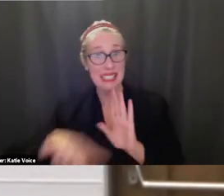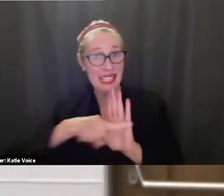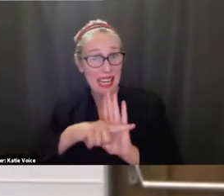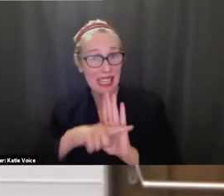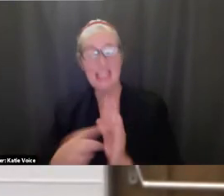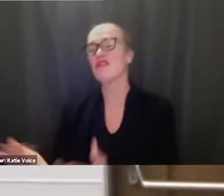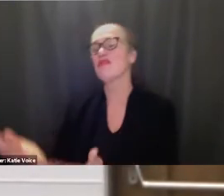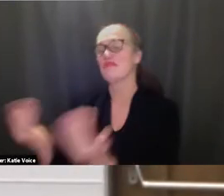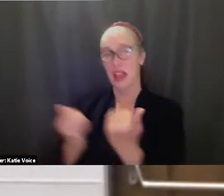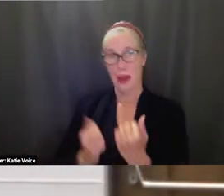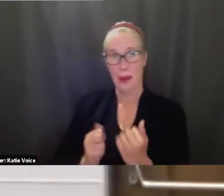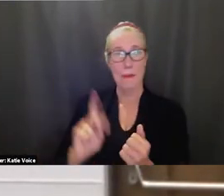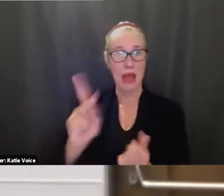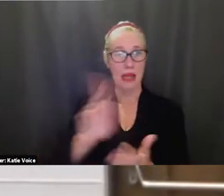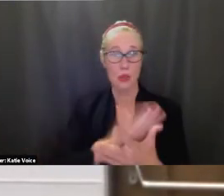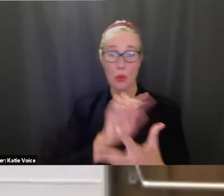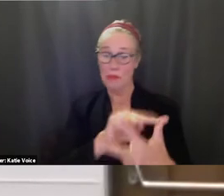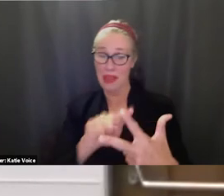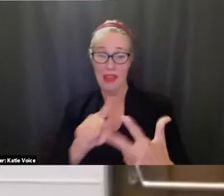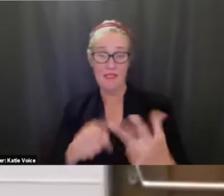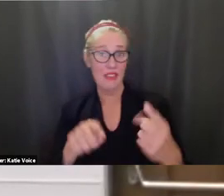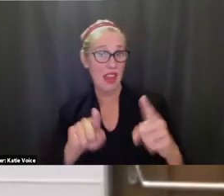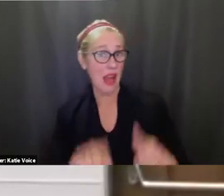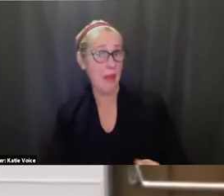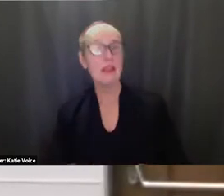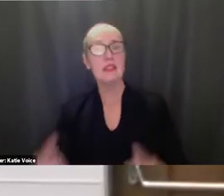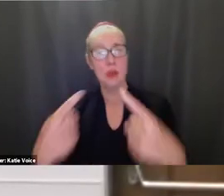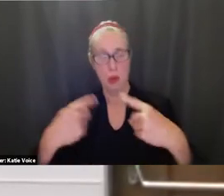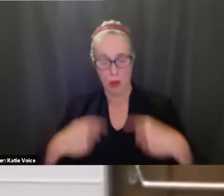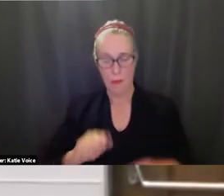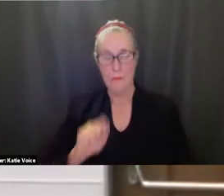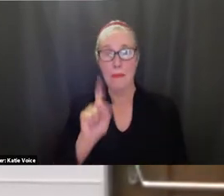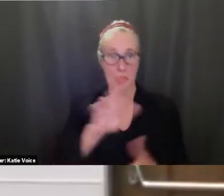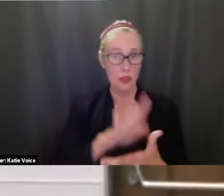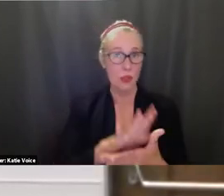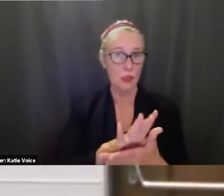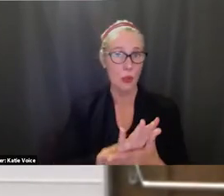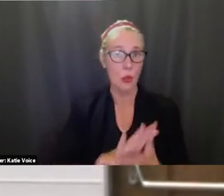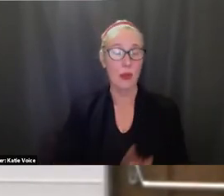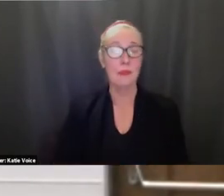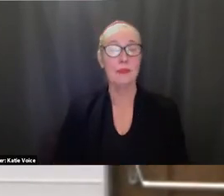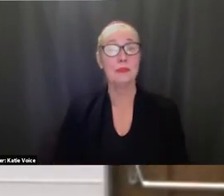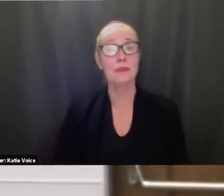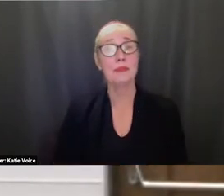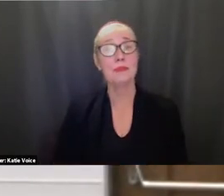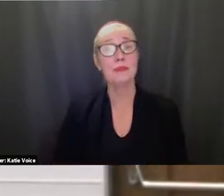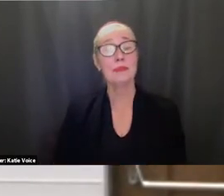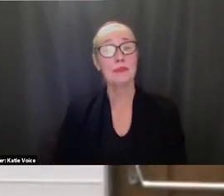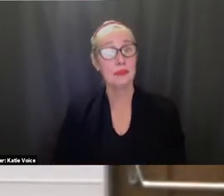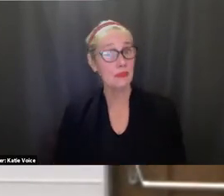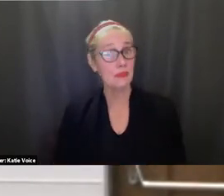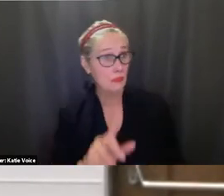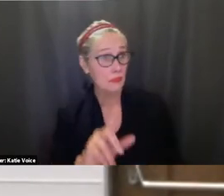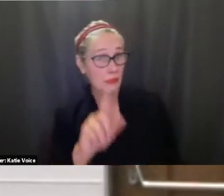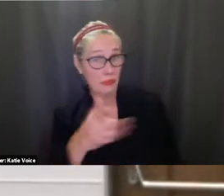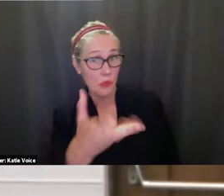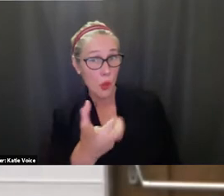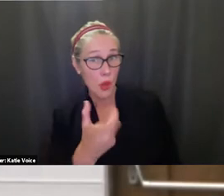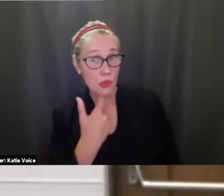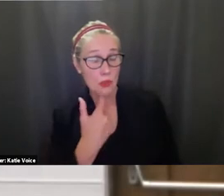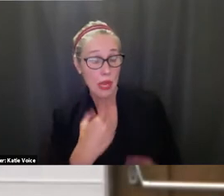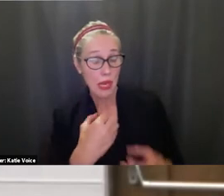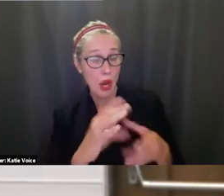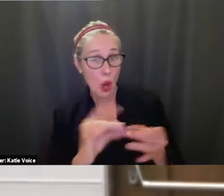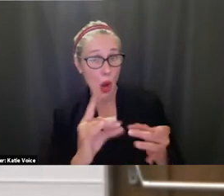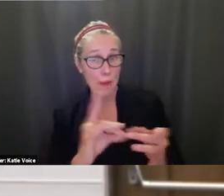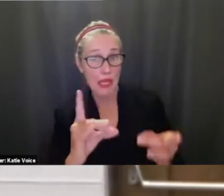those three things happens then they return to school now in terms did you have a comment dr mullen